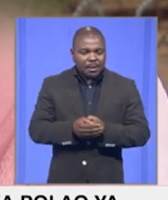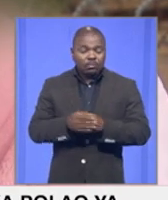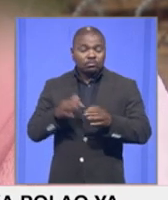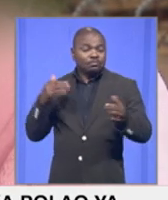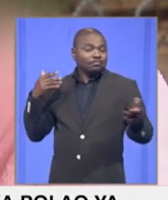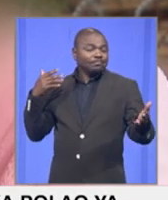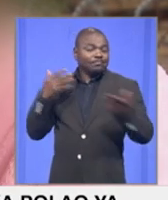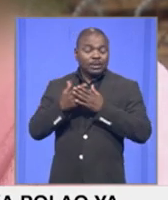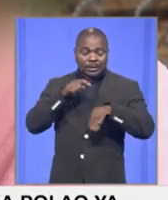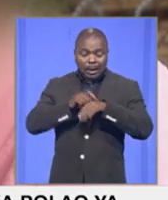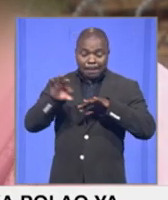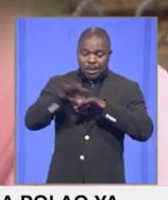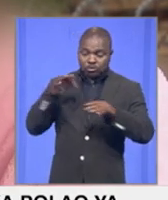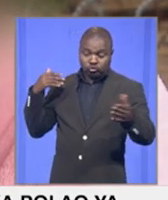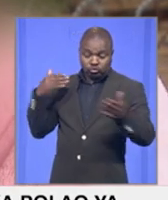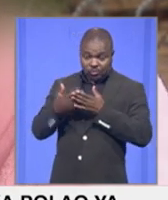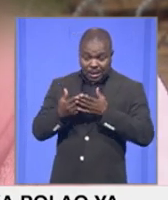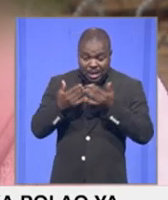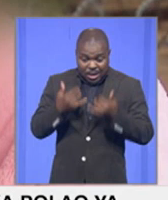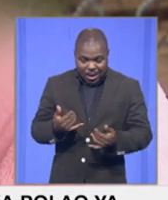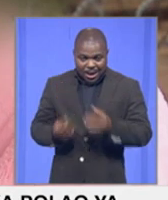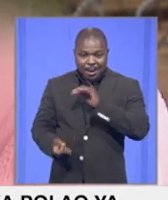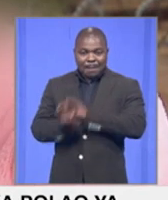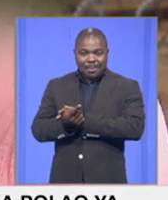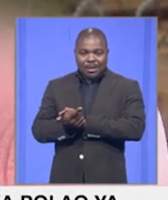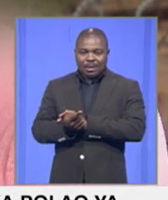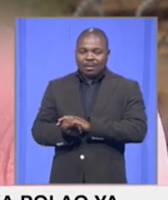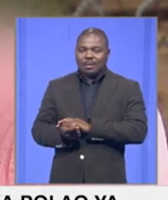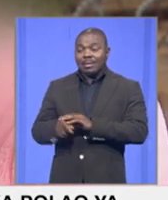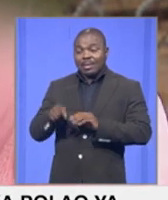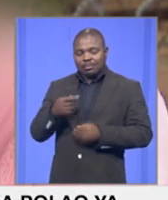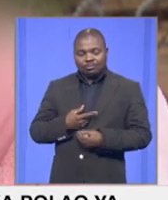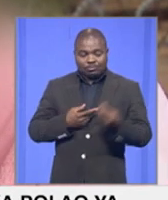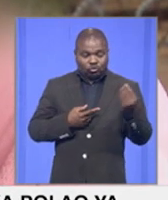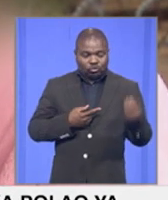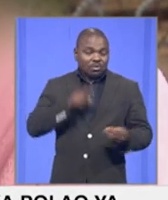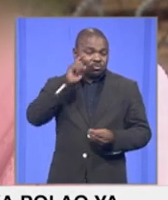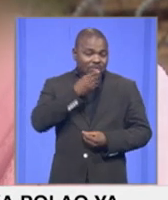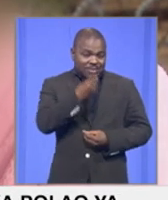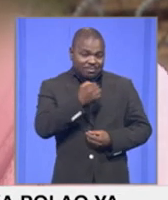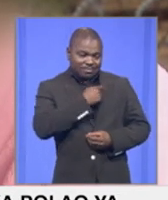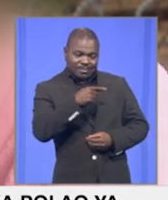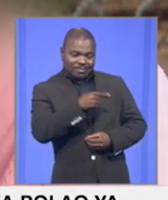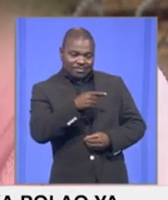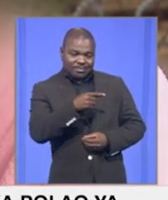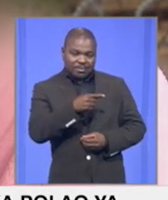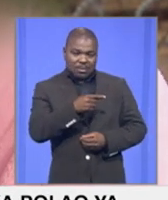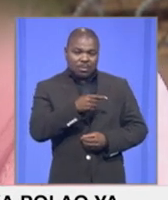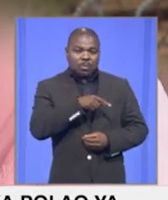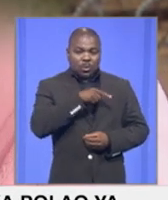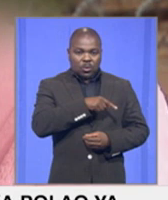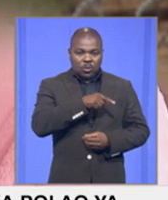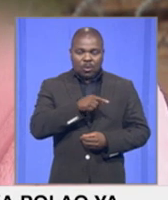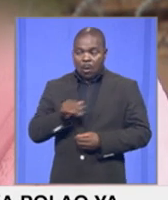they got married, until this thing happened now, that child, my grandchild, the one that stabbed